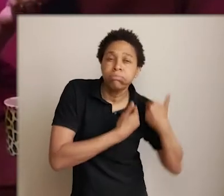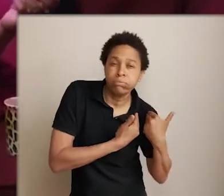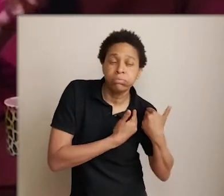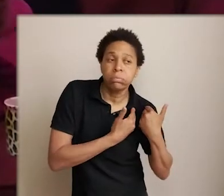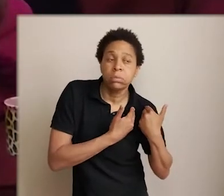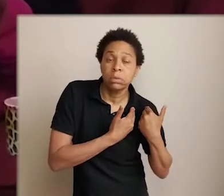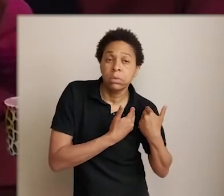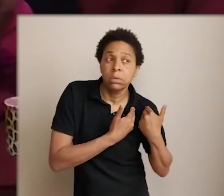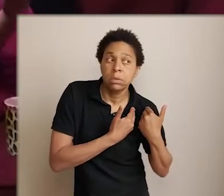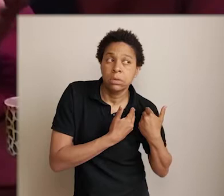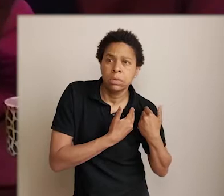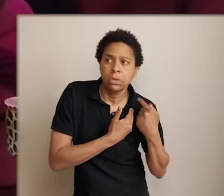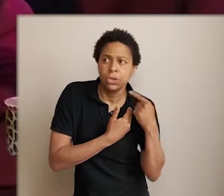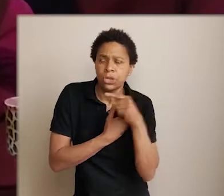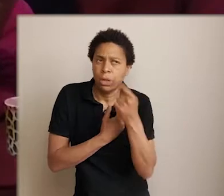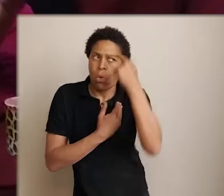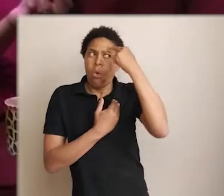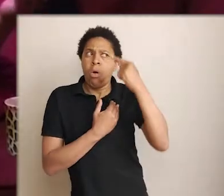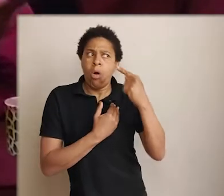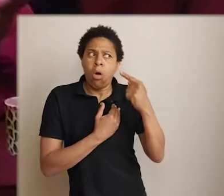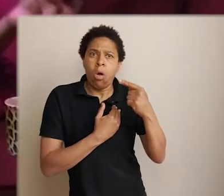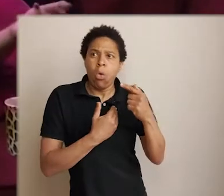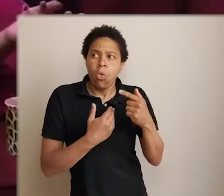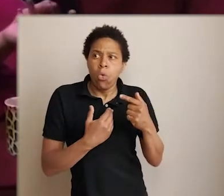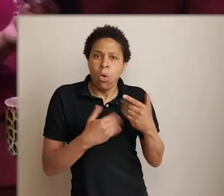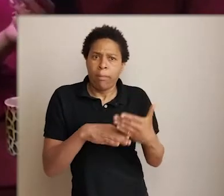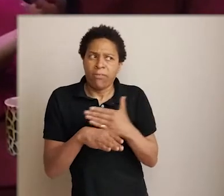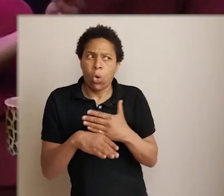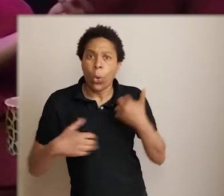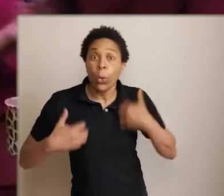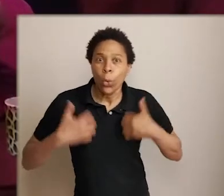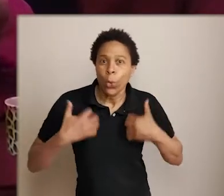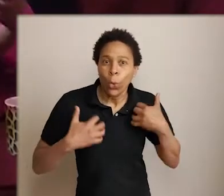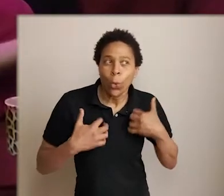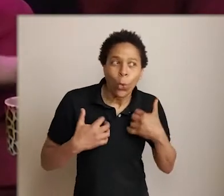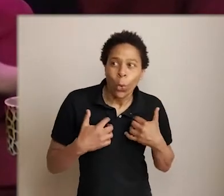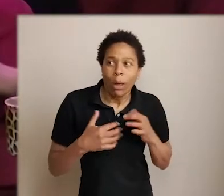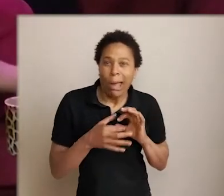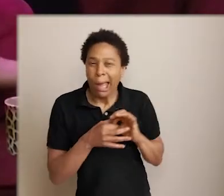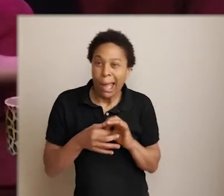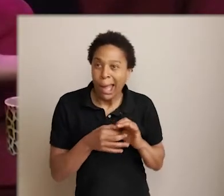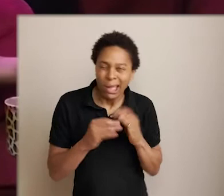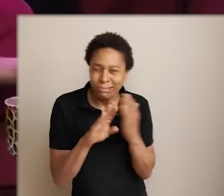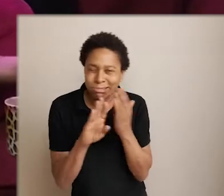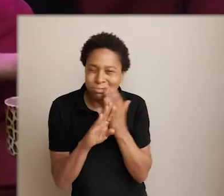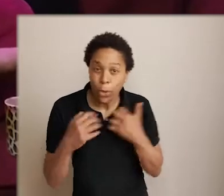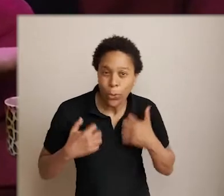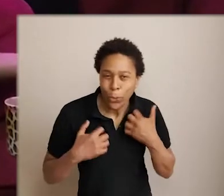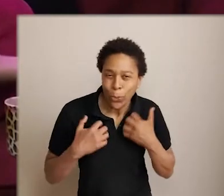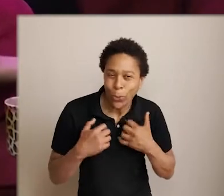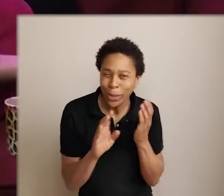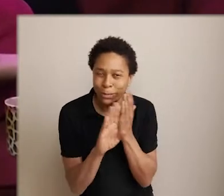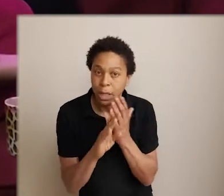Suddenly, rather than having rather an exciting affair on her hands, she was having the responsibility of a woman